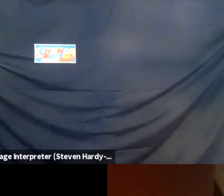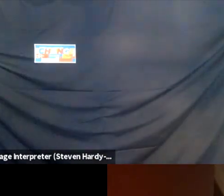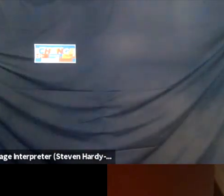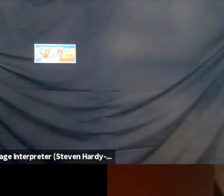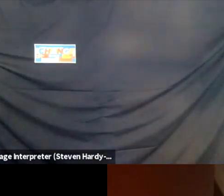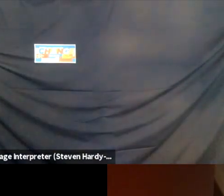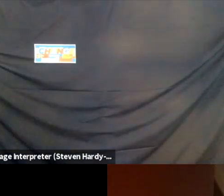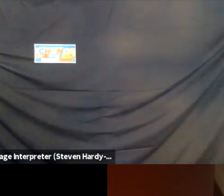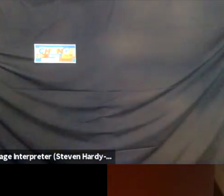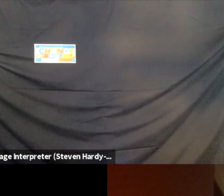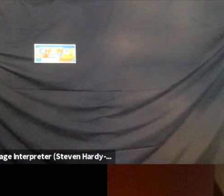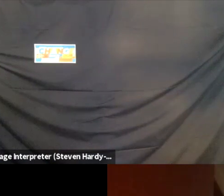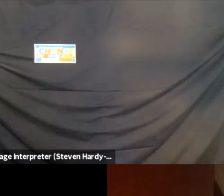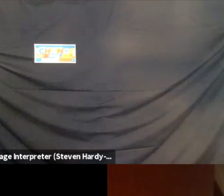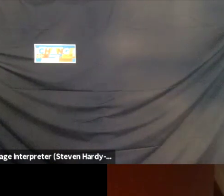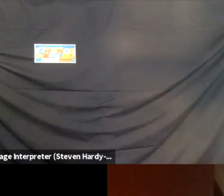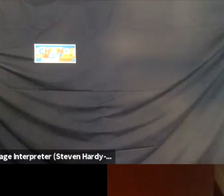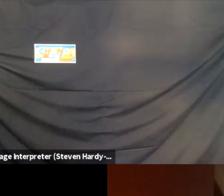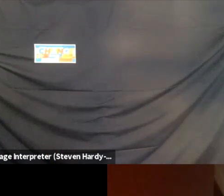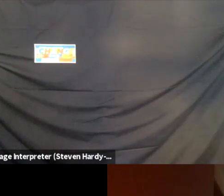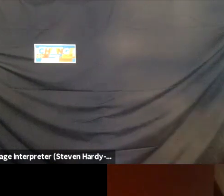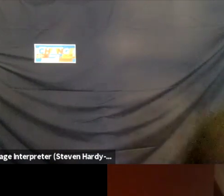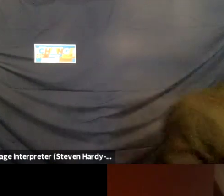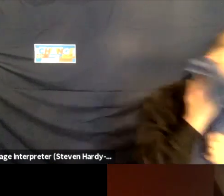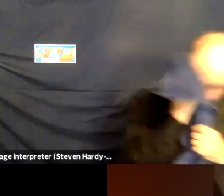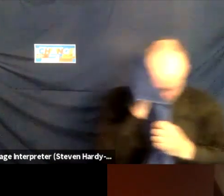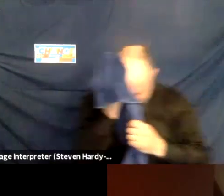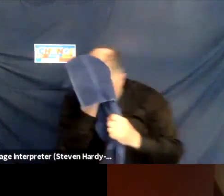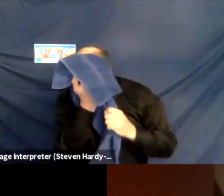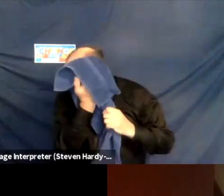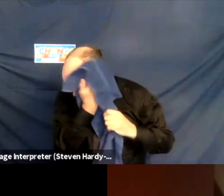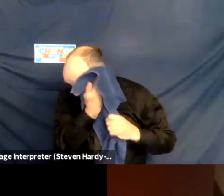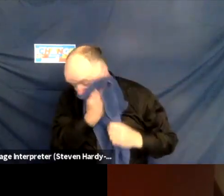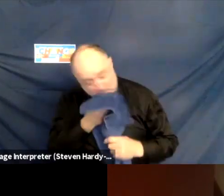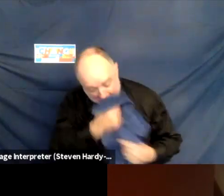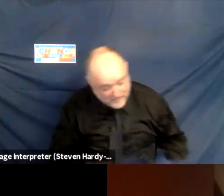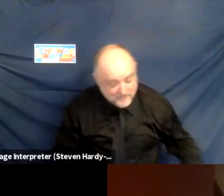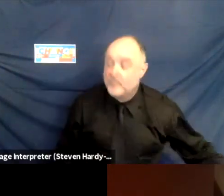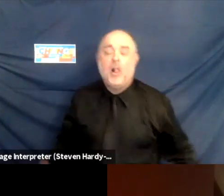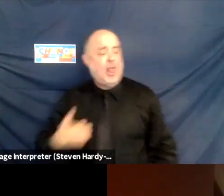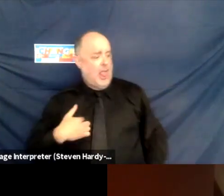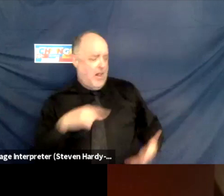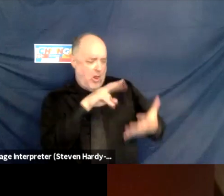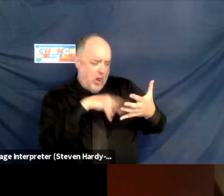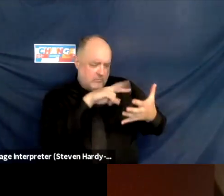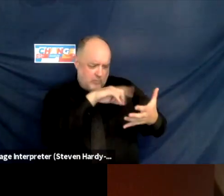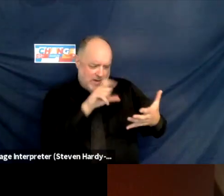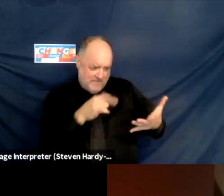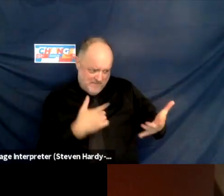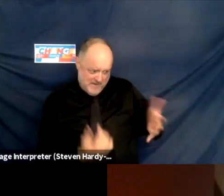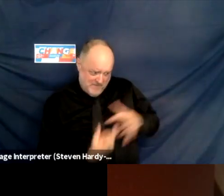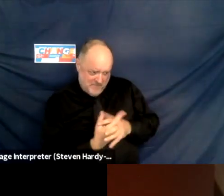for you. Got a couple more. So the House bills, yeah. So there's a question of these bills,